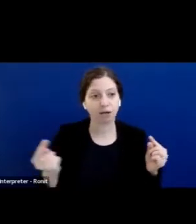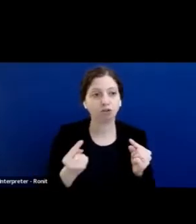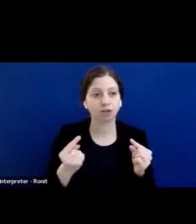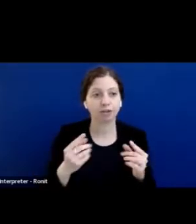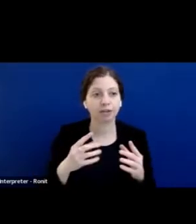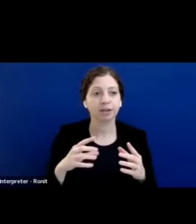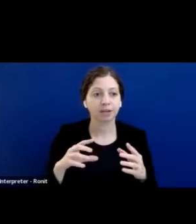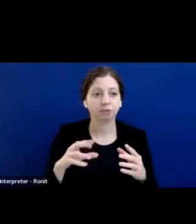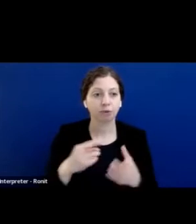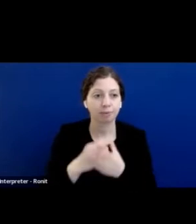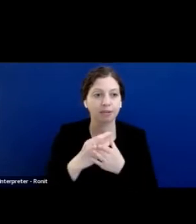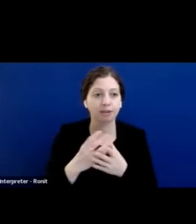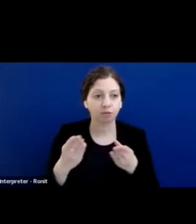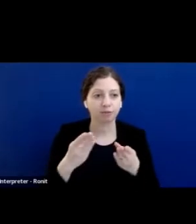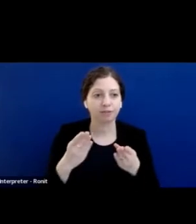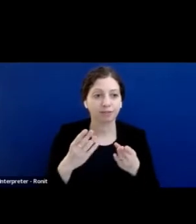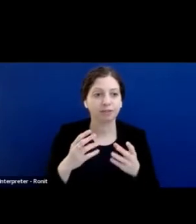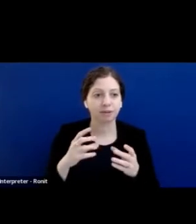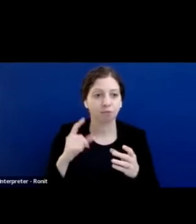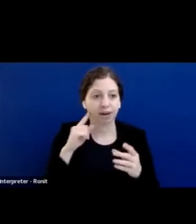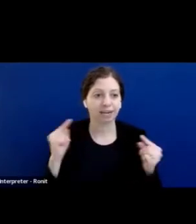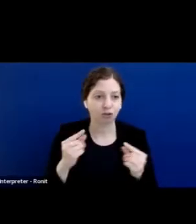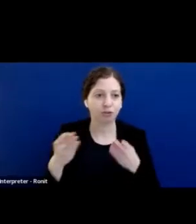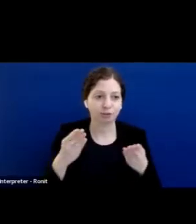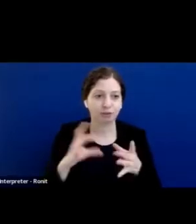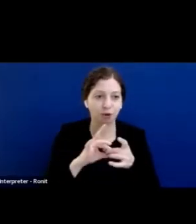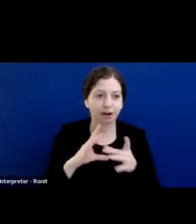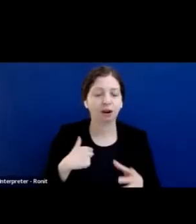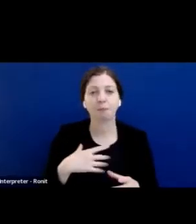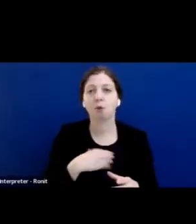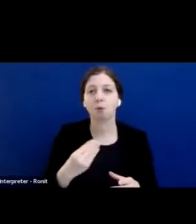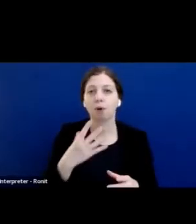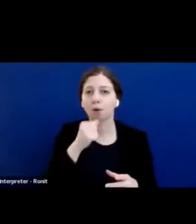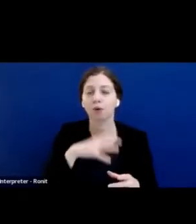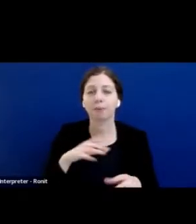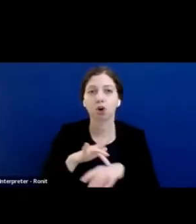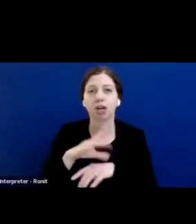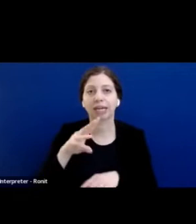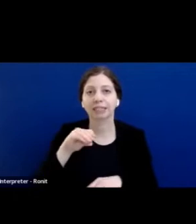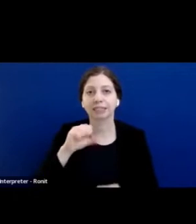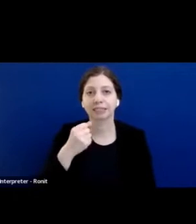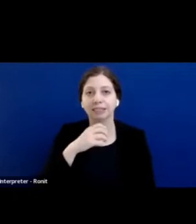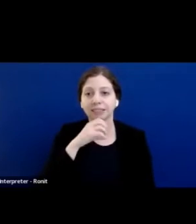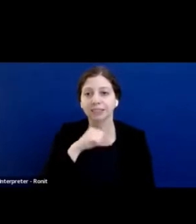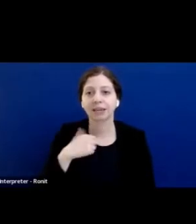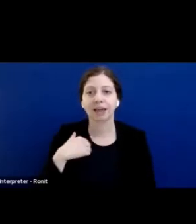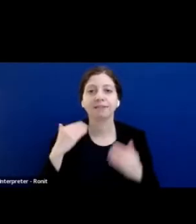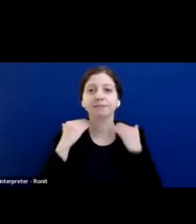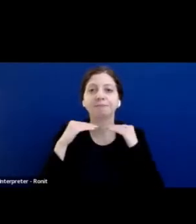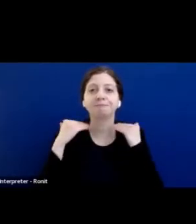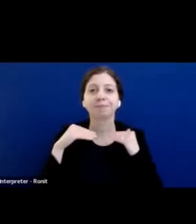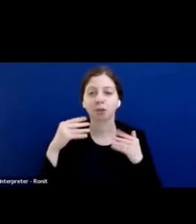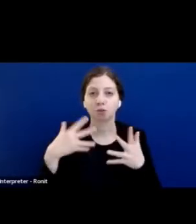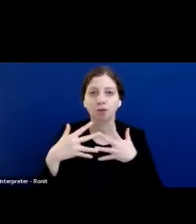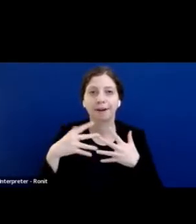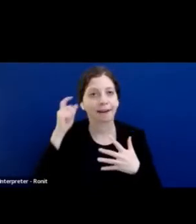Aging and Rehabilitative Services. I'm a white woman, early 60s. I have chin-length gray hair. I'm wearing glasses